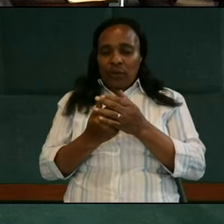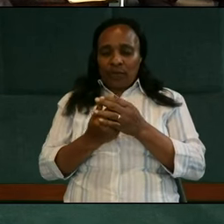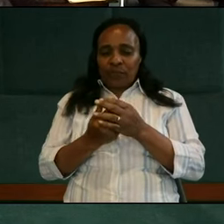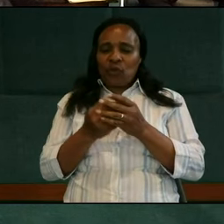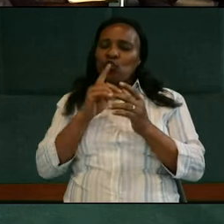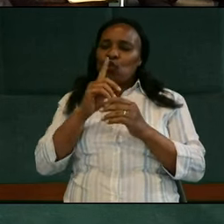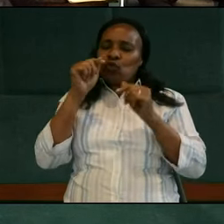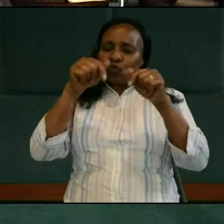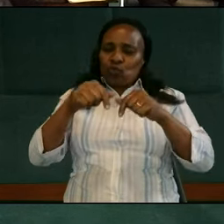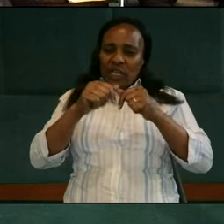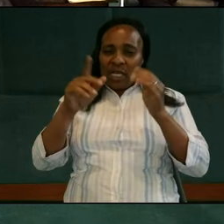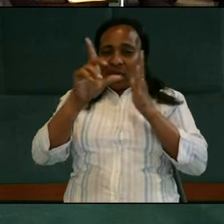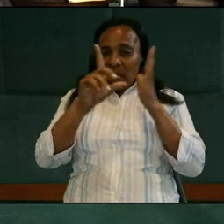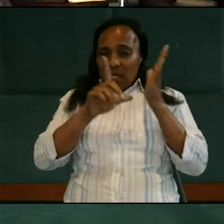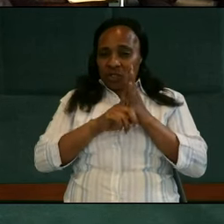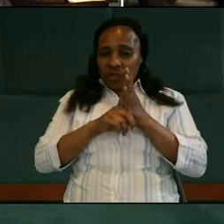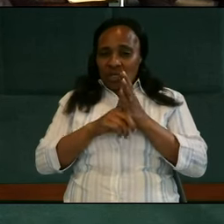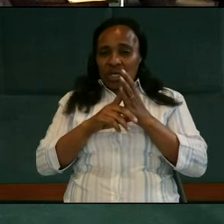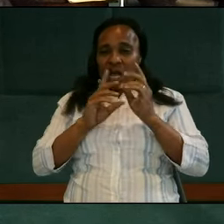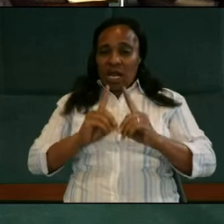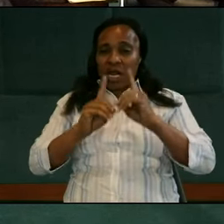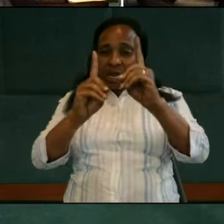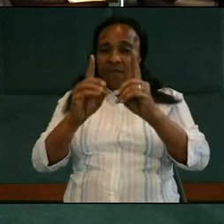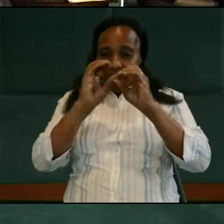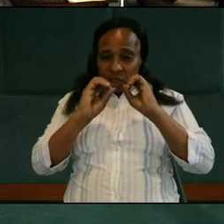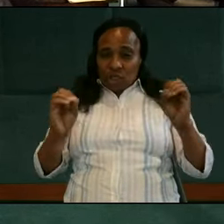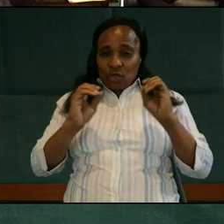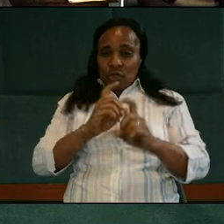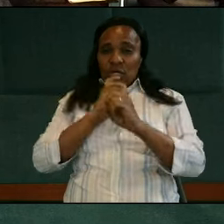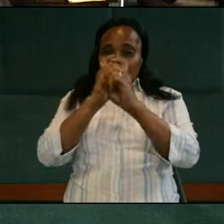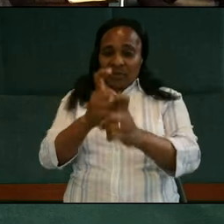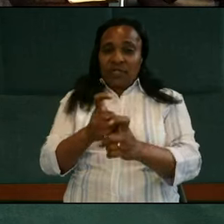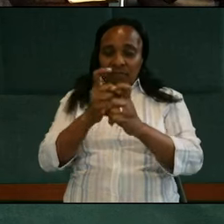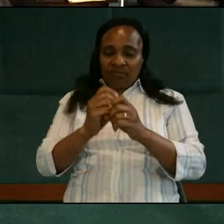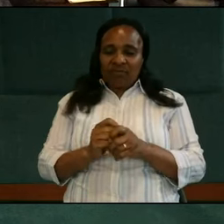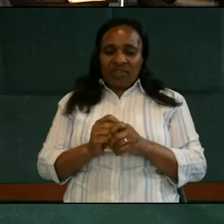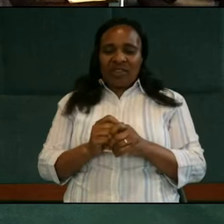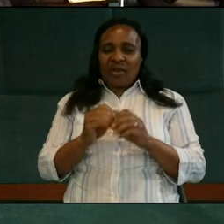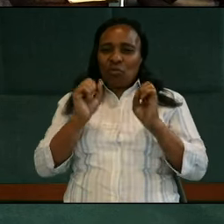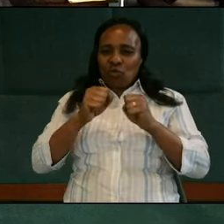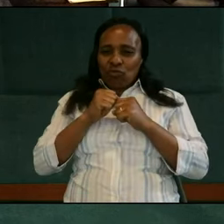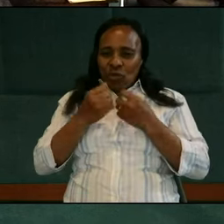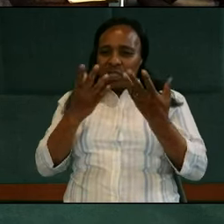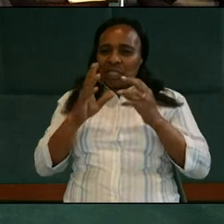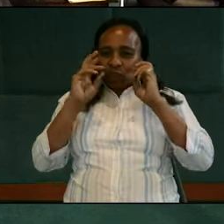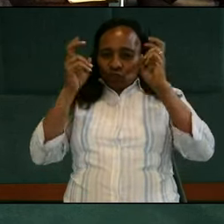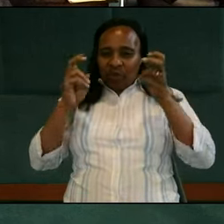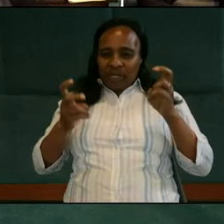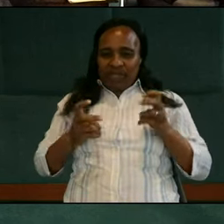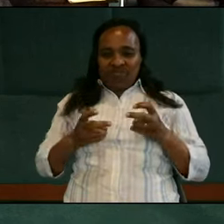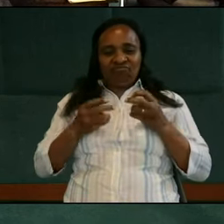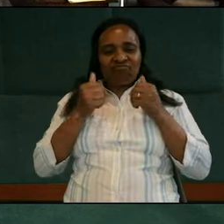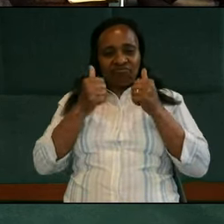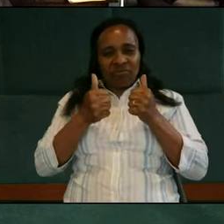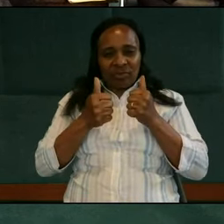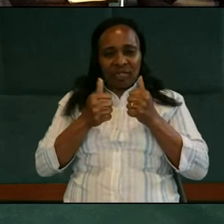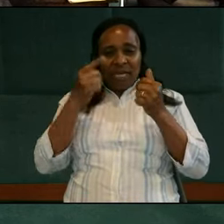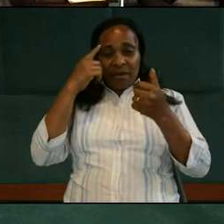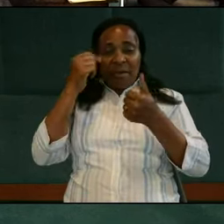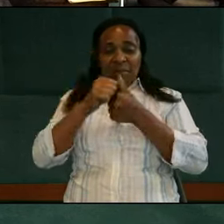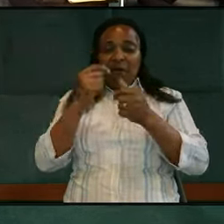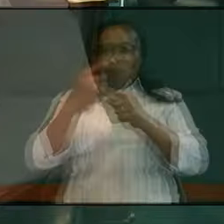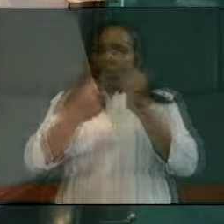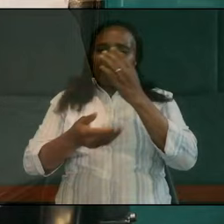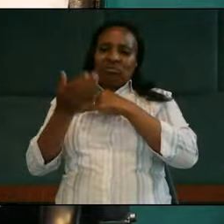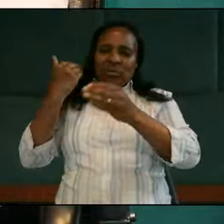So today's lesson, An Undelivered Gift. Very catchy topic. And if you remember from the